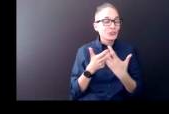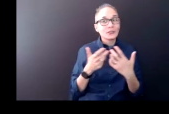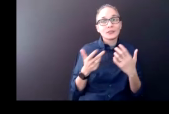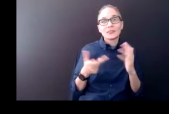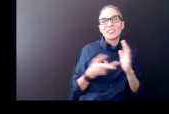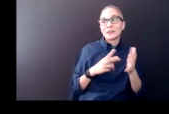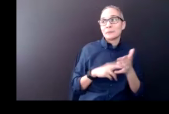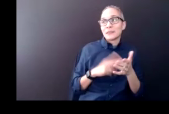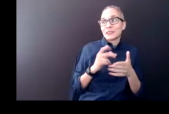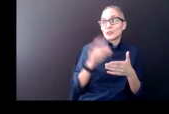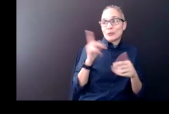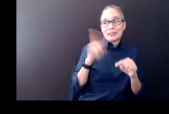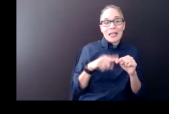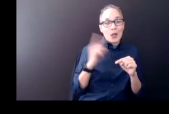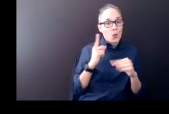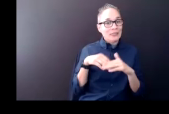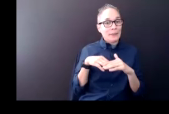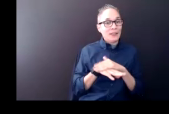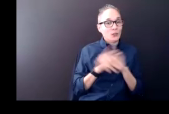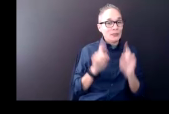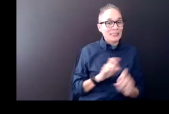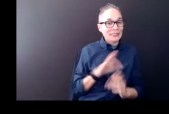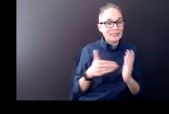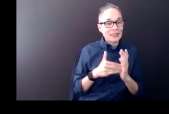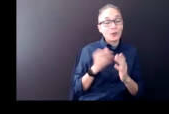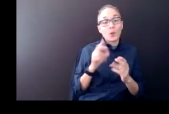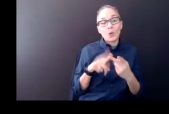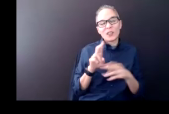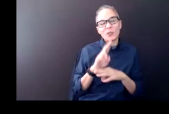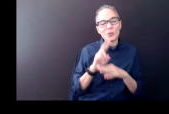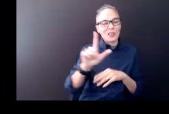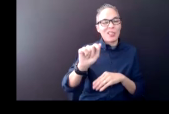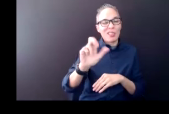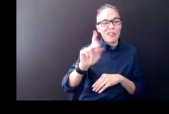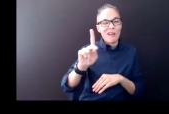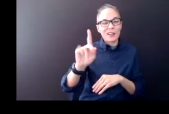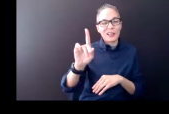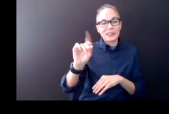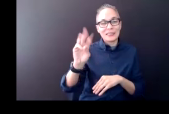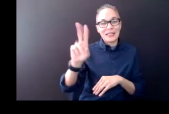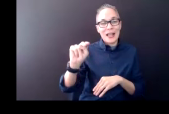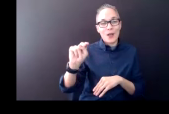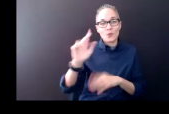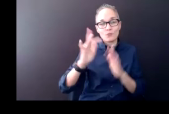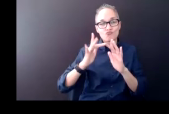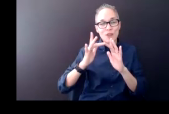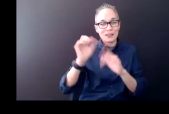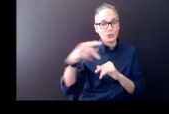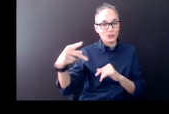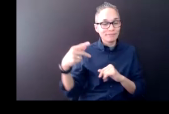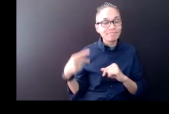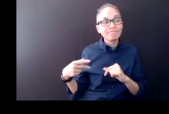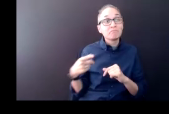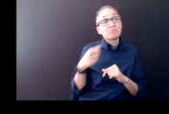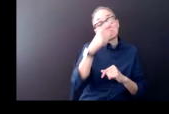students to come into testing centers or lockdown browser, but I thought they would be worth mentioning that these are very extreme solutions